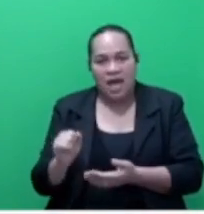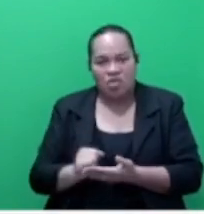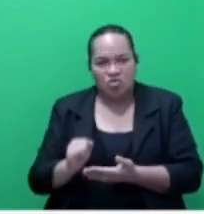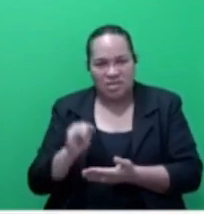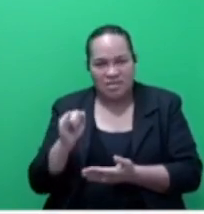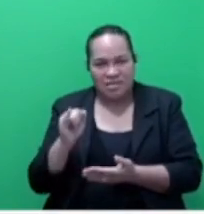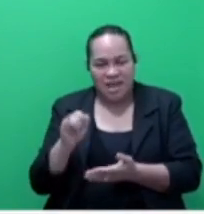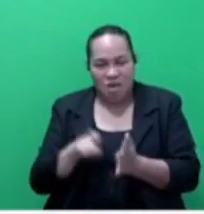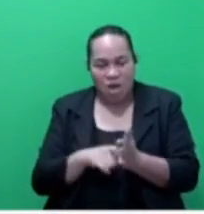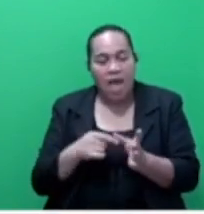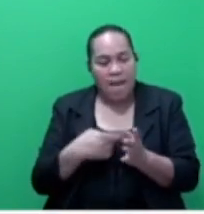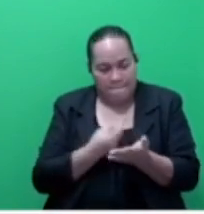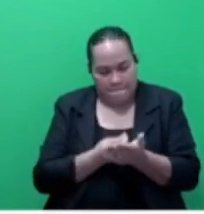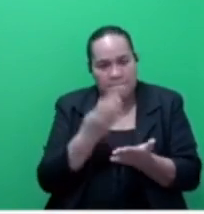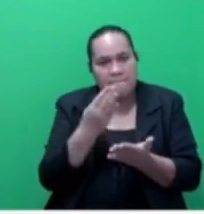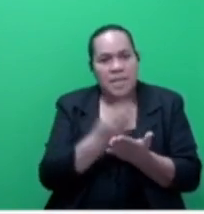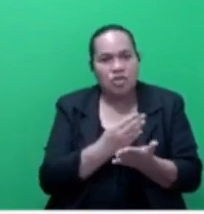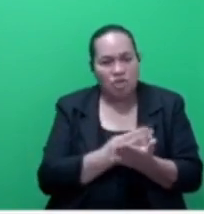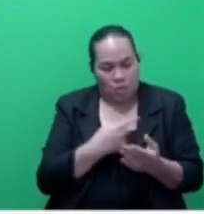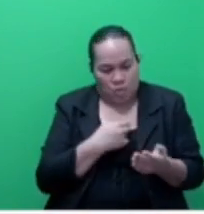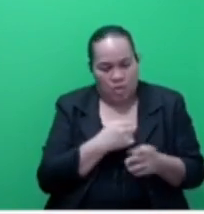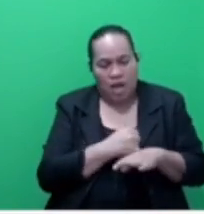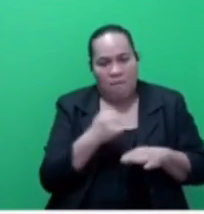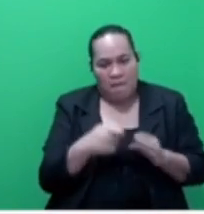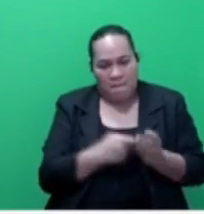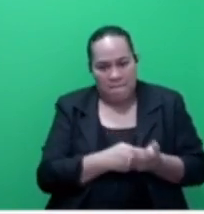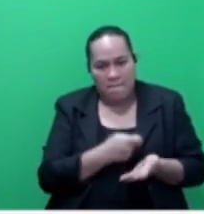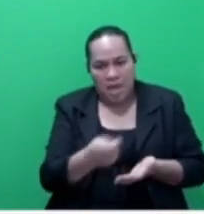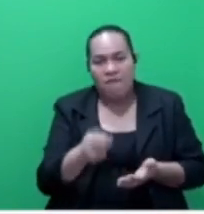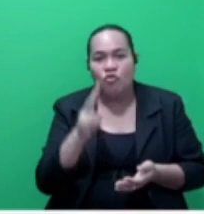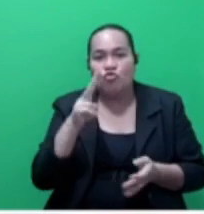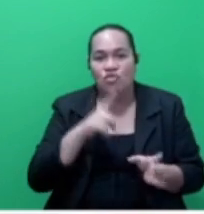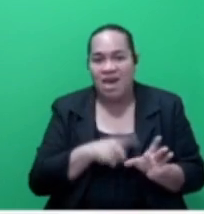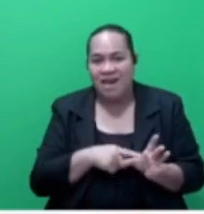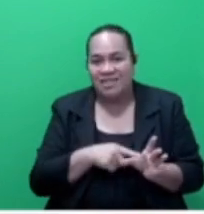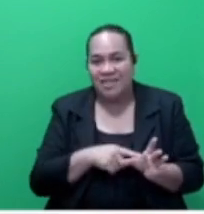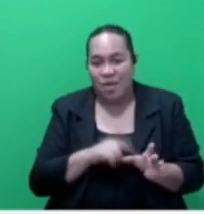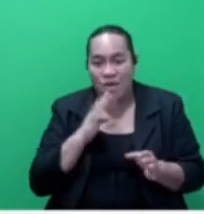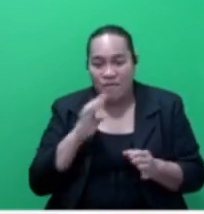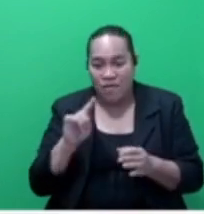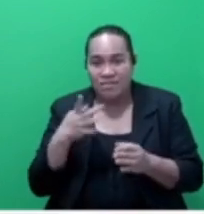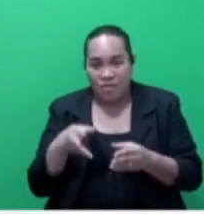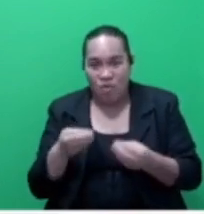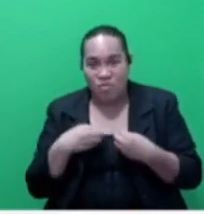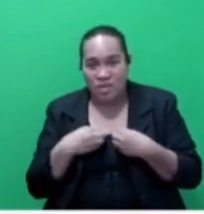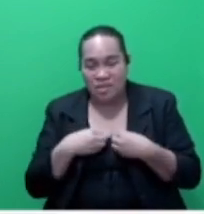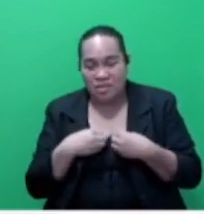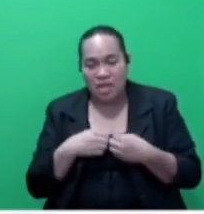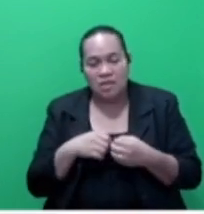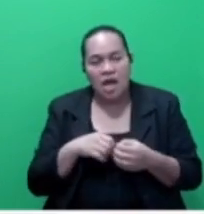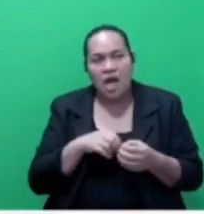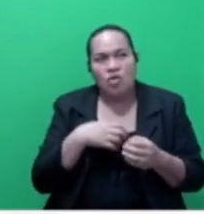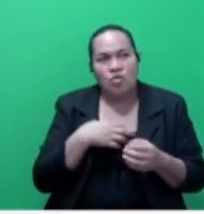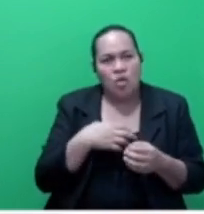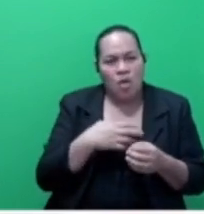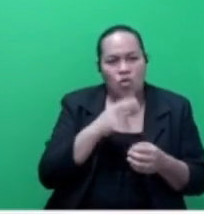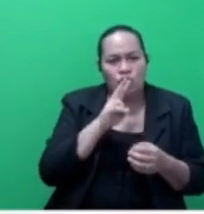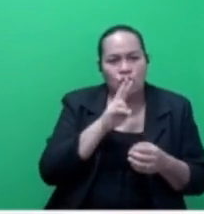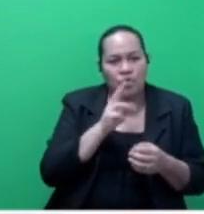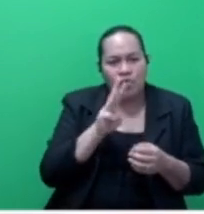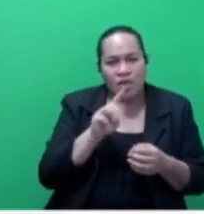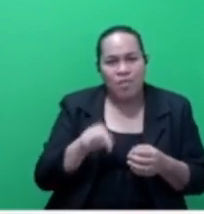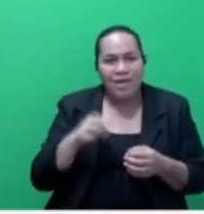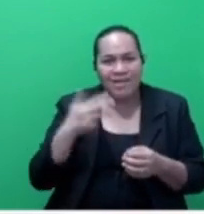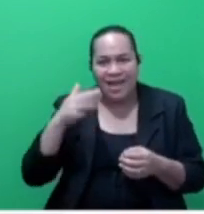There's a budgetary allocation. We pay the interest rate for the first 2 years. And they pay no more than 3.99%. We pay the interest